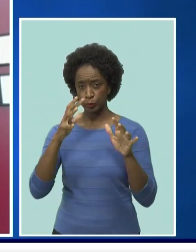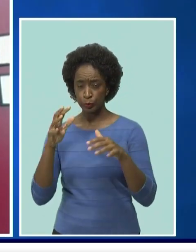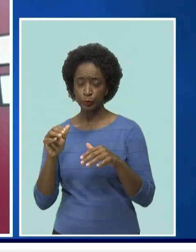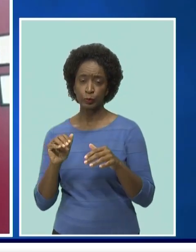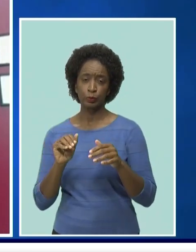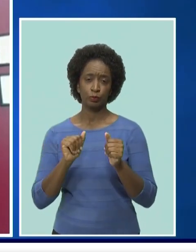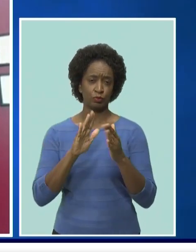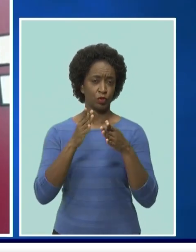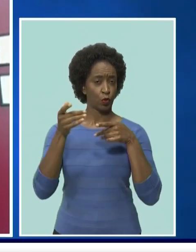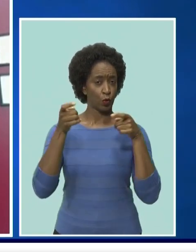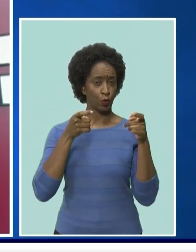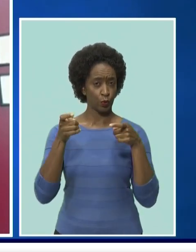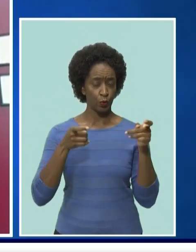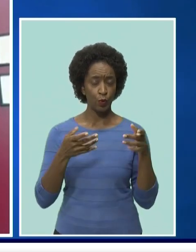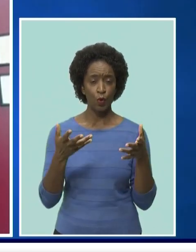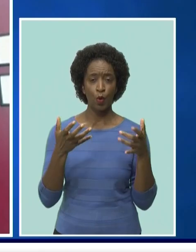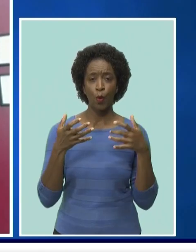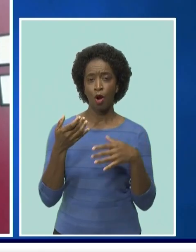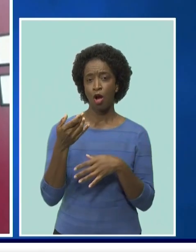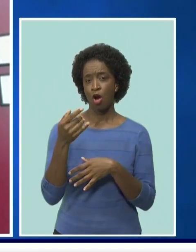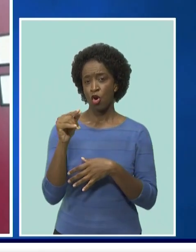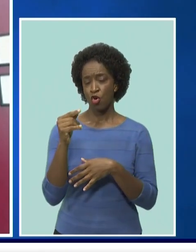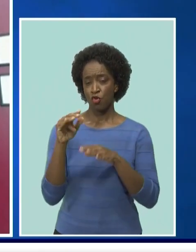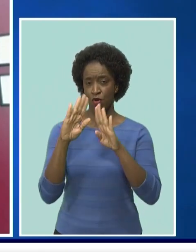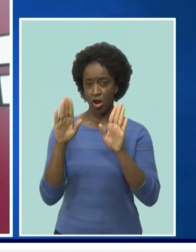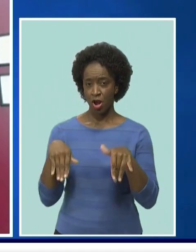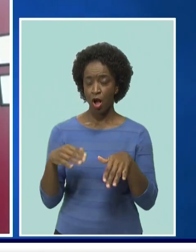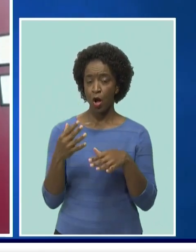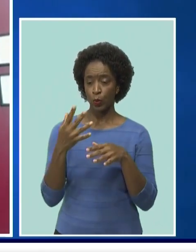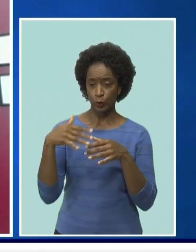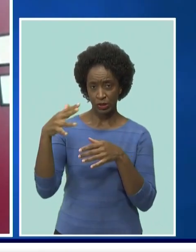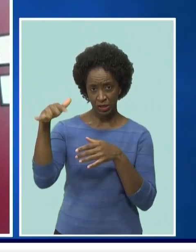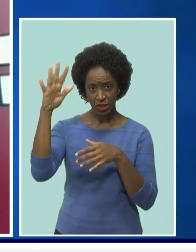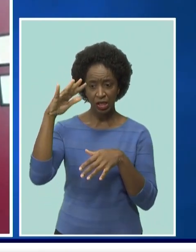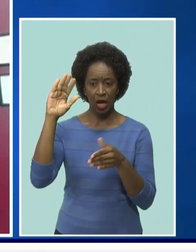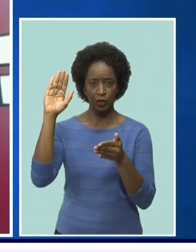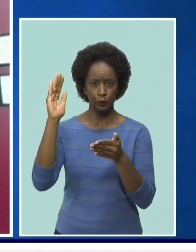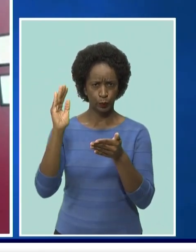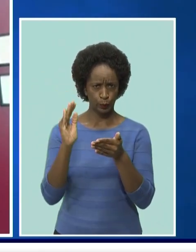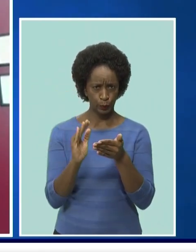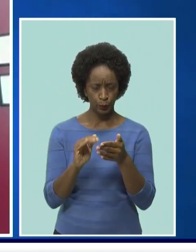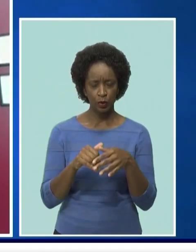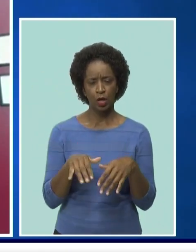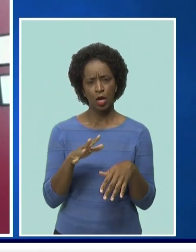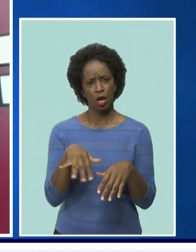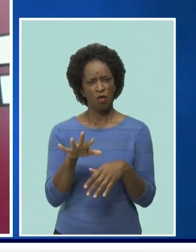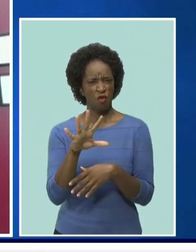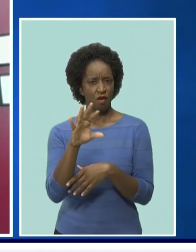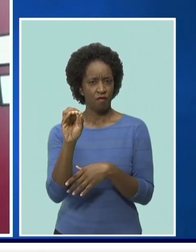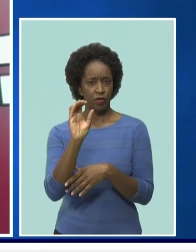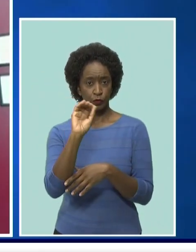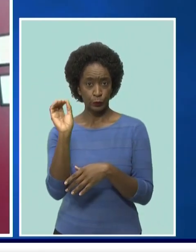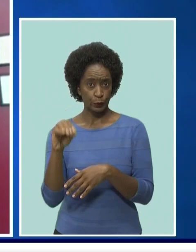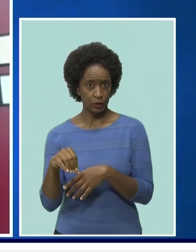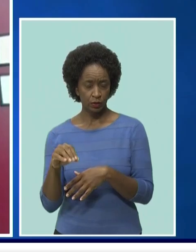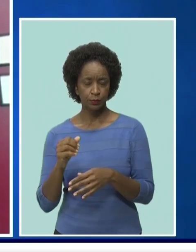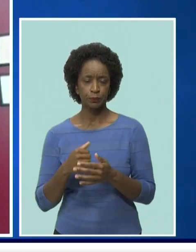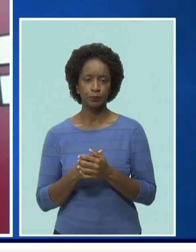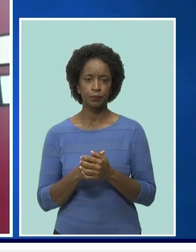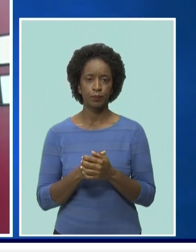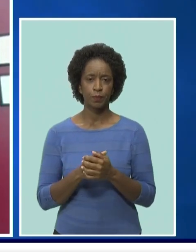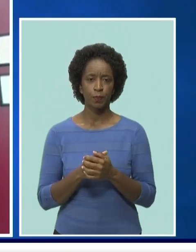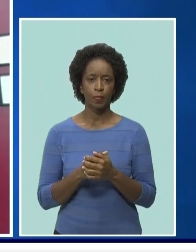greenhouse gases in line with the science, which was saying that we had to cut emissions by about 50% relative to